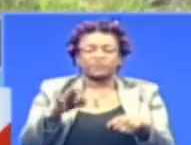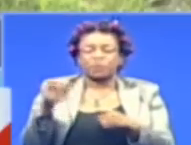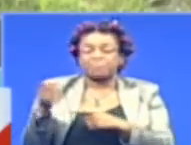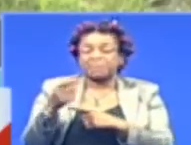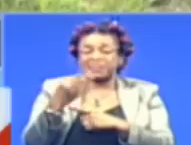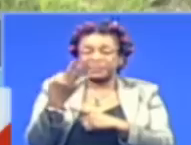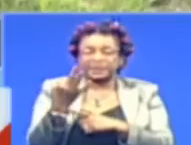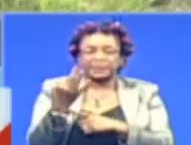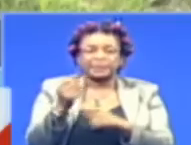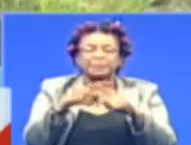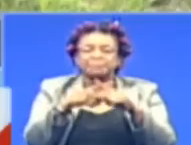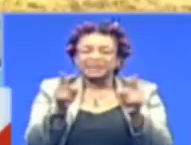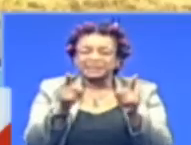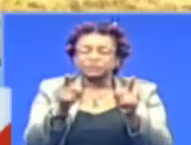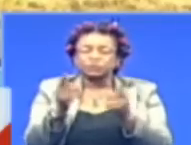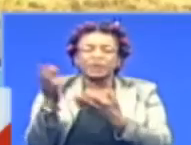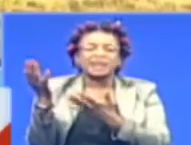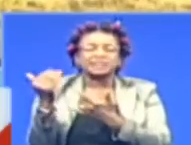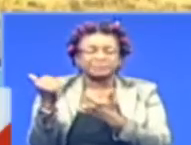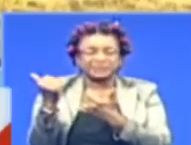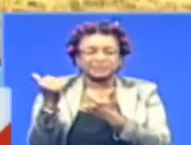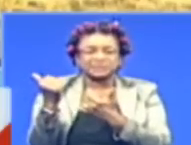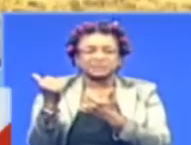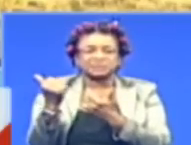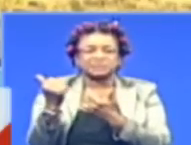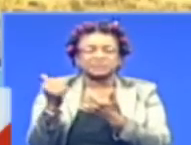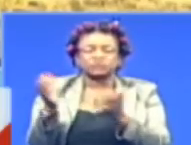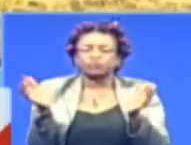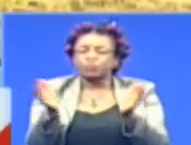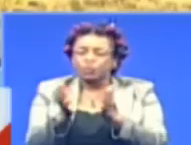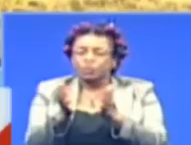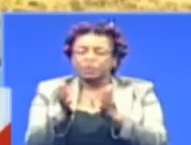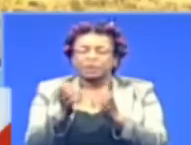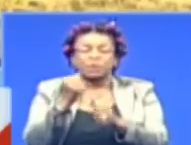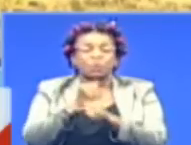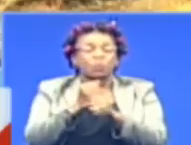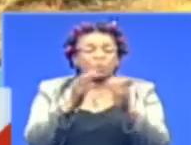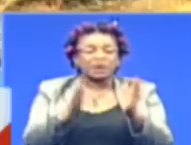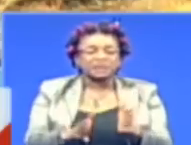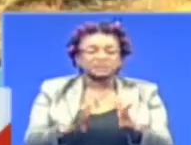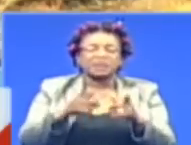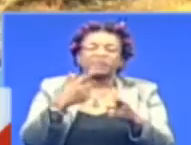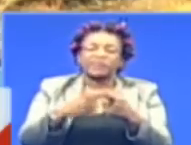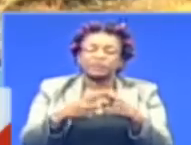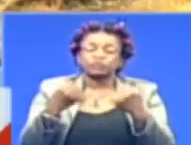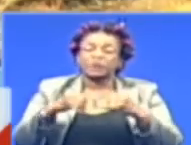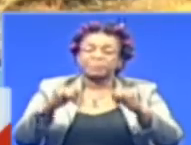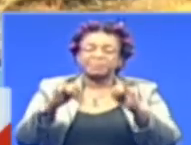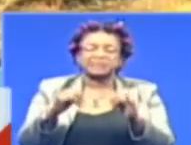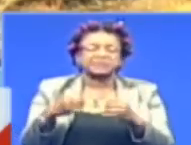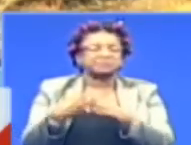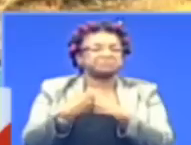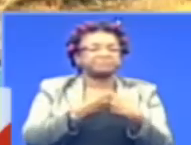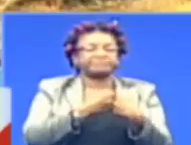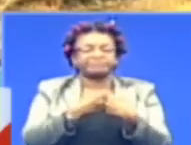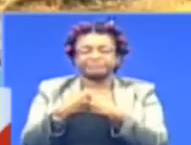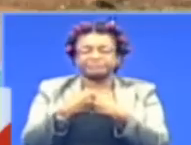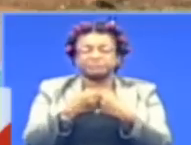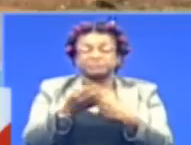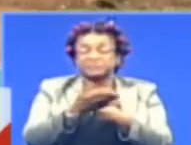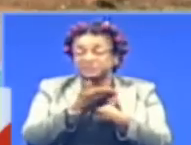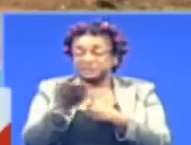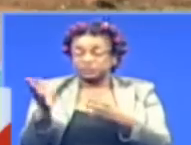really to expect a very thin workforce to enforce this particular ban is also a very big challenge. And these are some of the things which we have given to